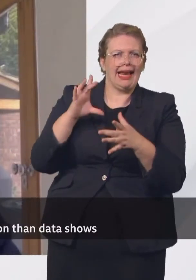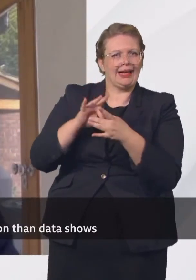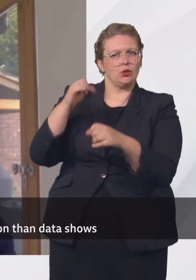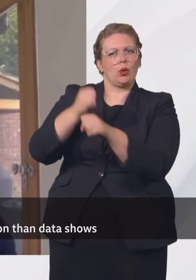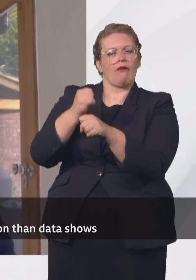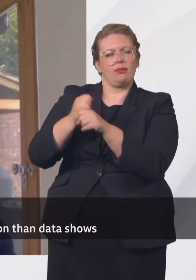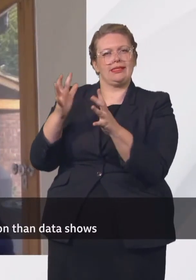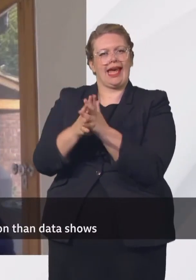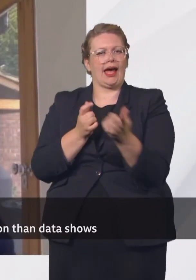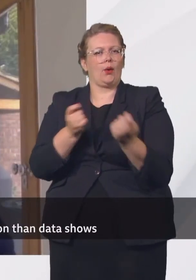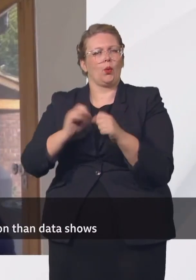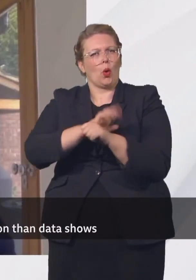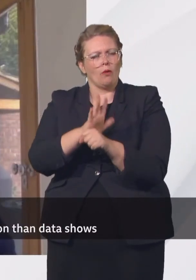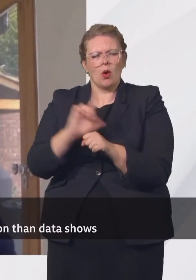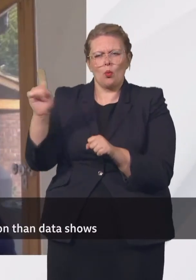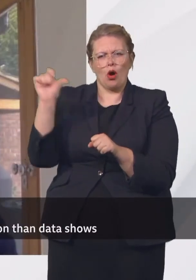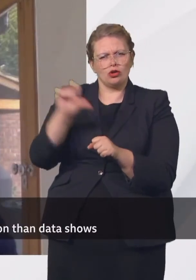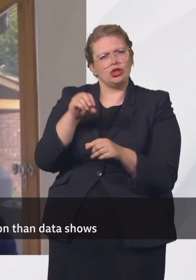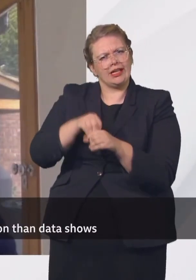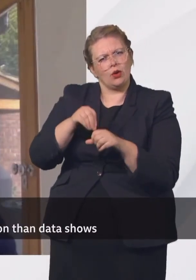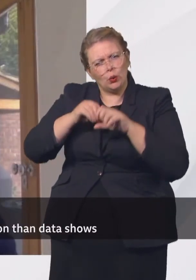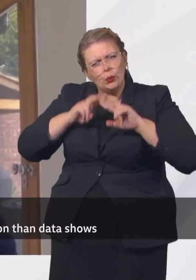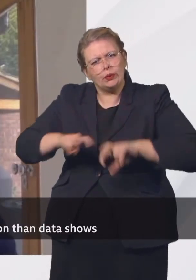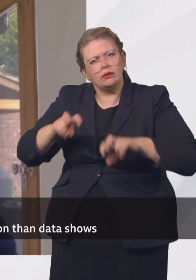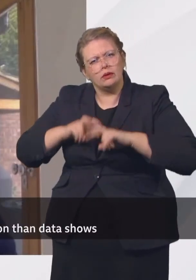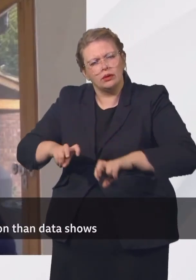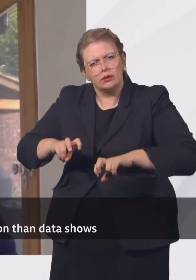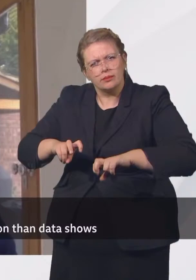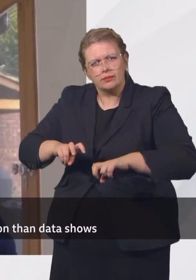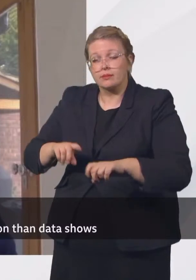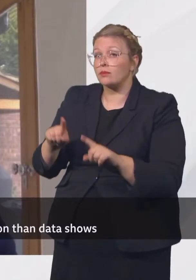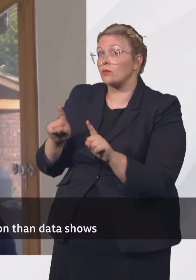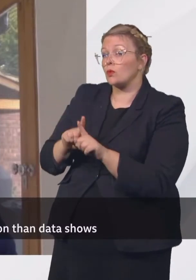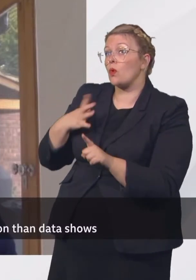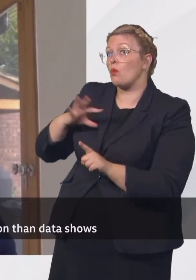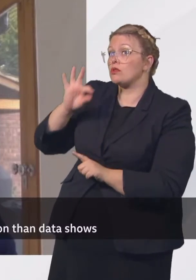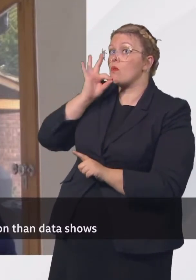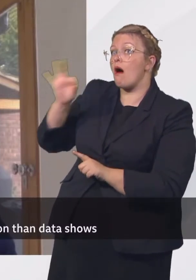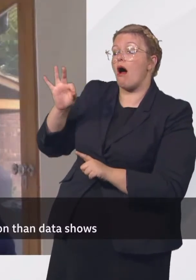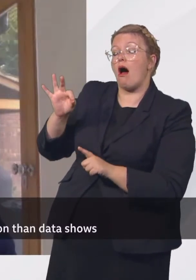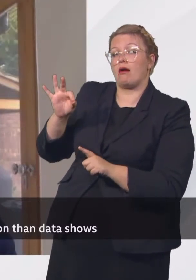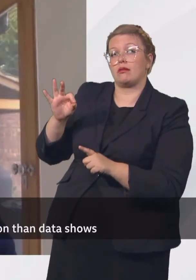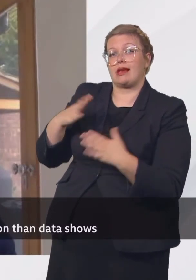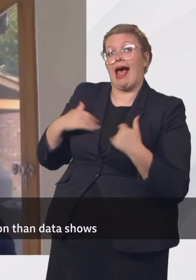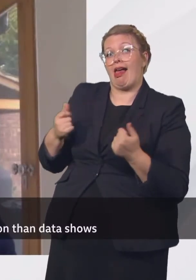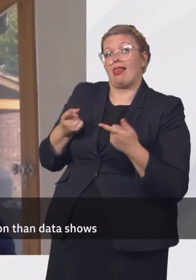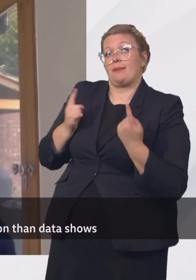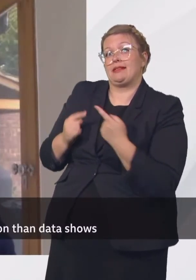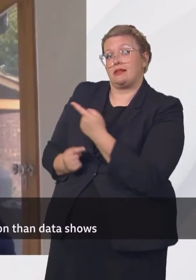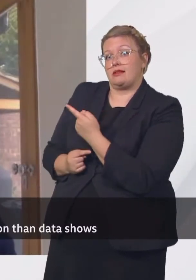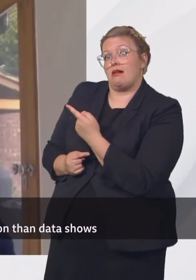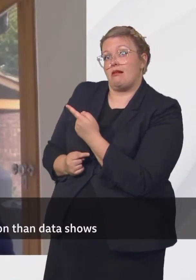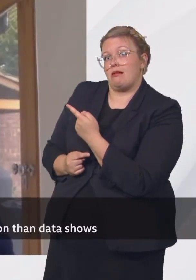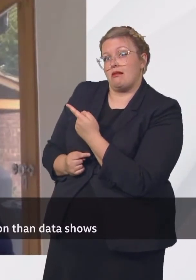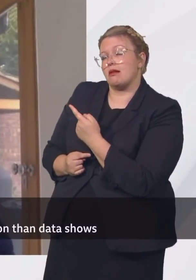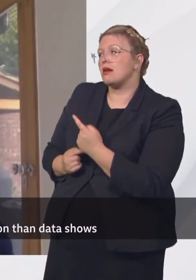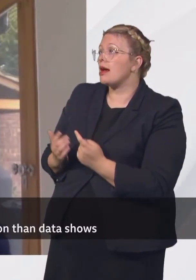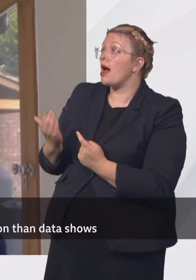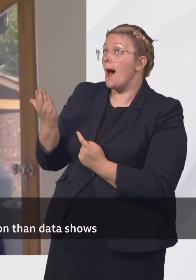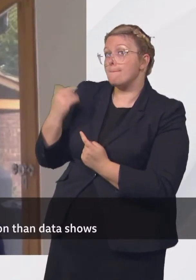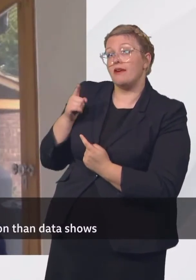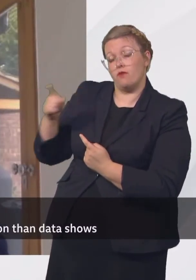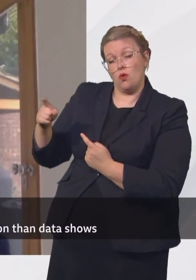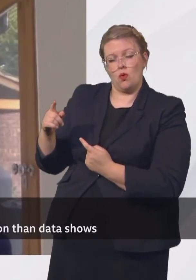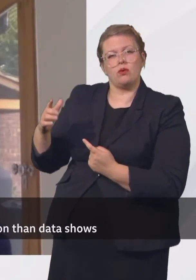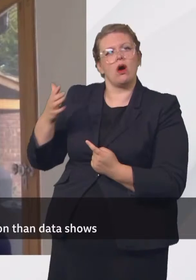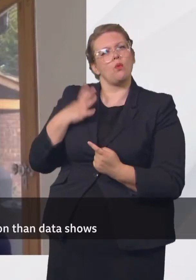for you, Secretary of State, if that's okay. As a former Culture Secretary, you championed the right of the free press and the fourth estate to